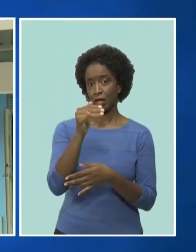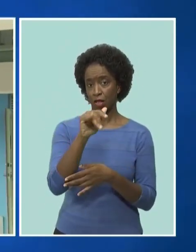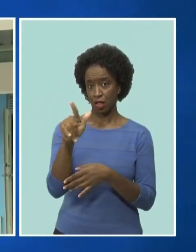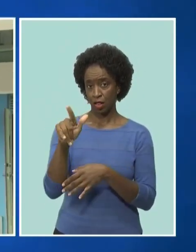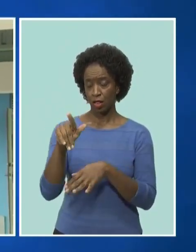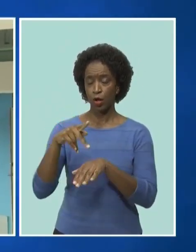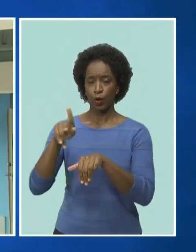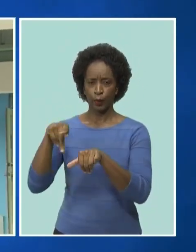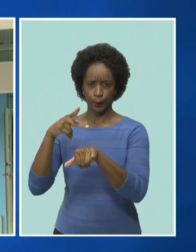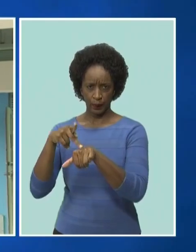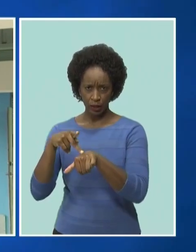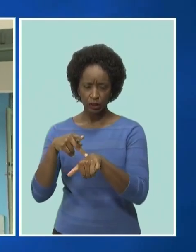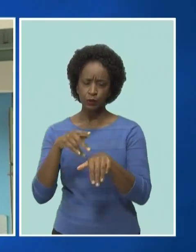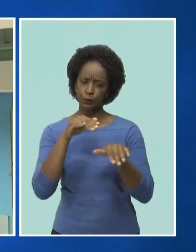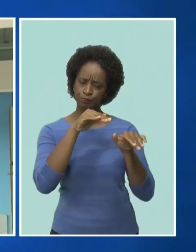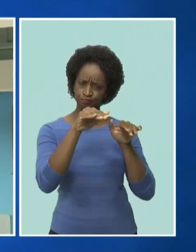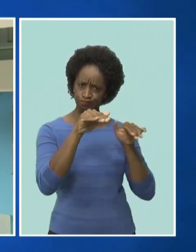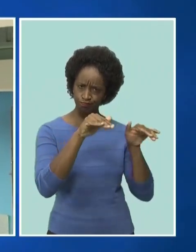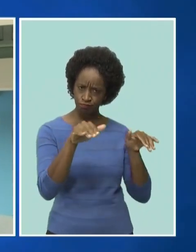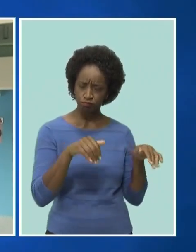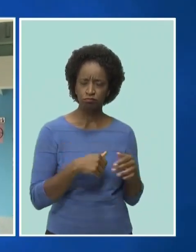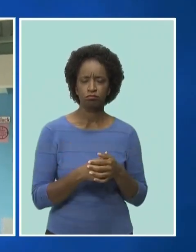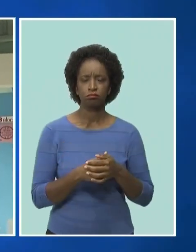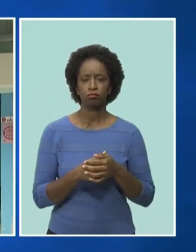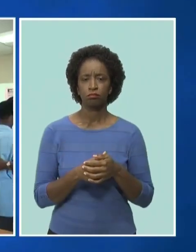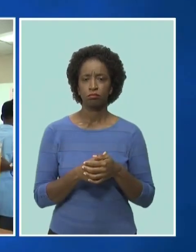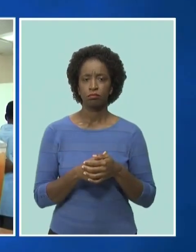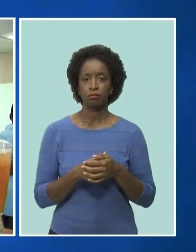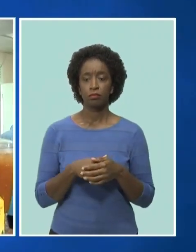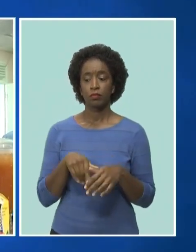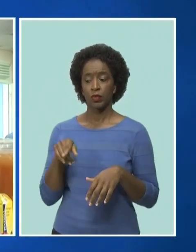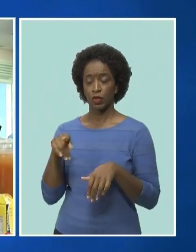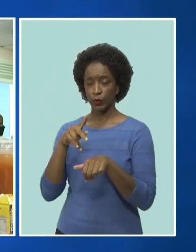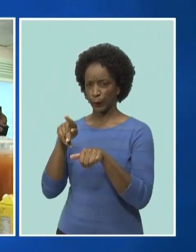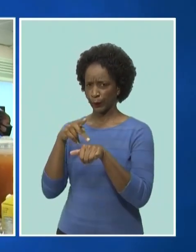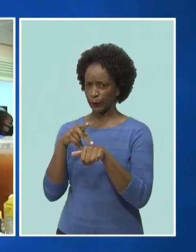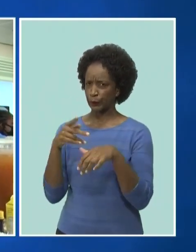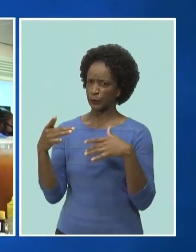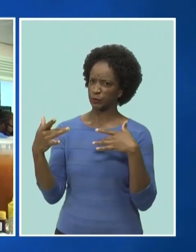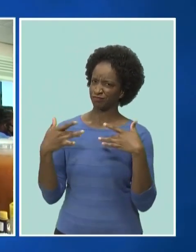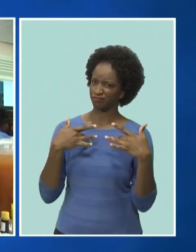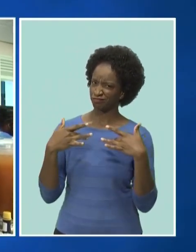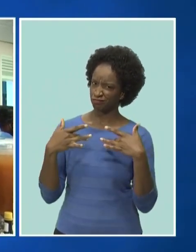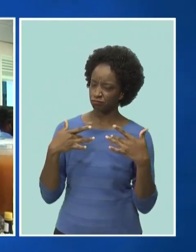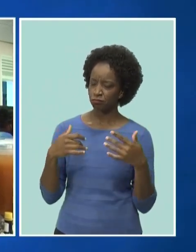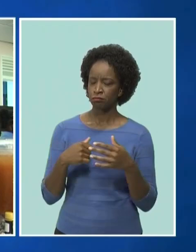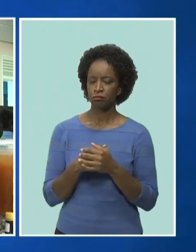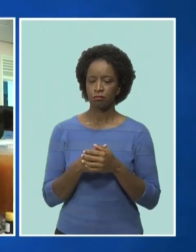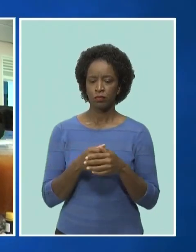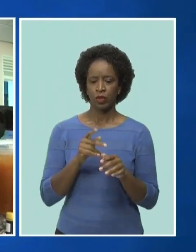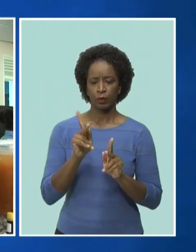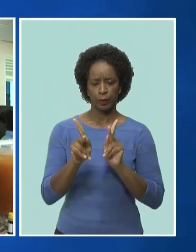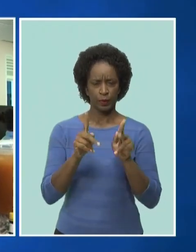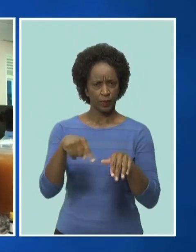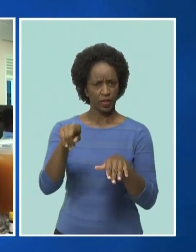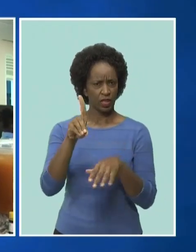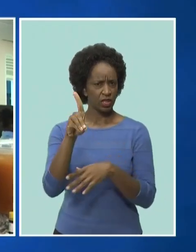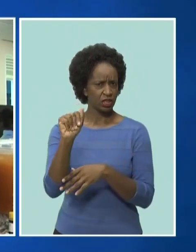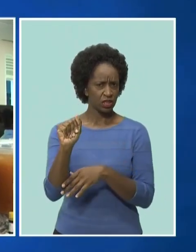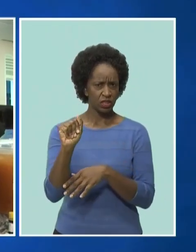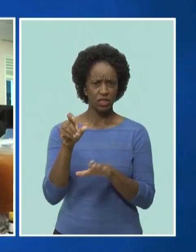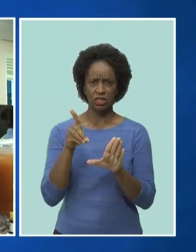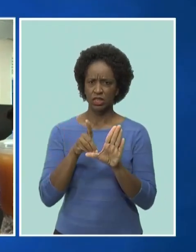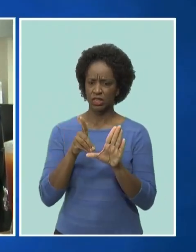the Rights of Persons with Disabilities, but she's concerned movement in this regard has been somewhat dormant. Principal Bell wants the